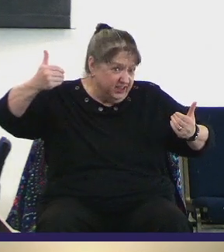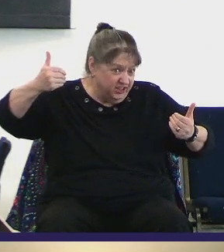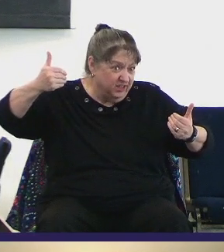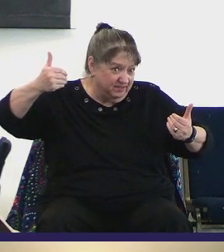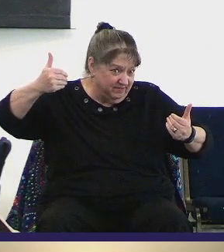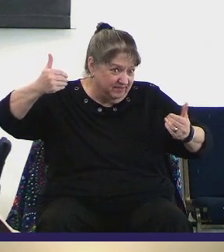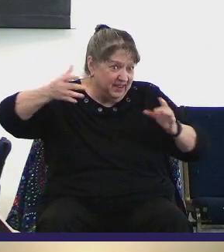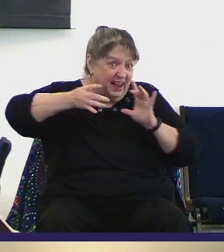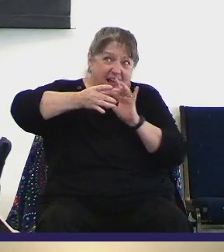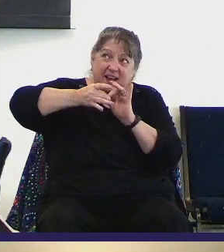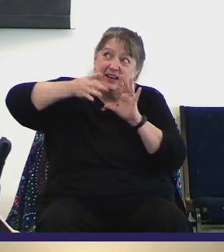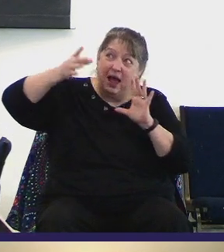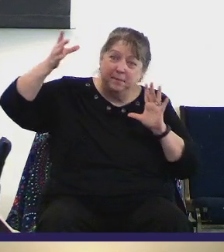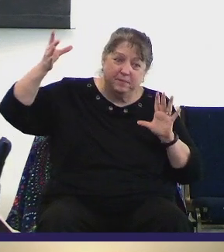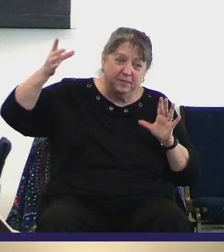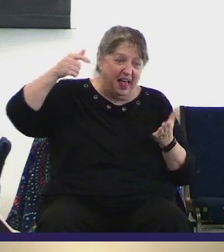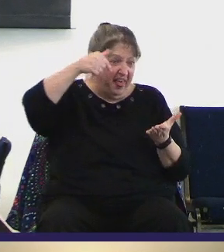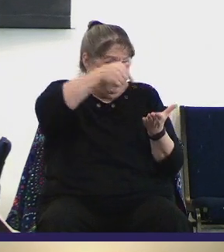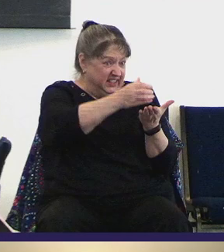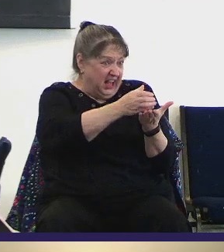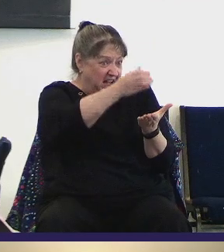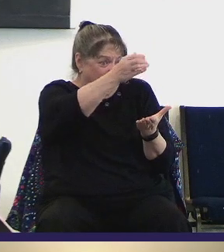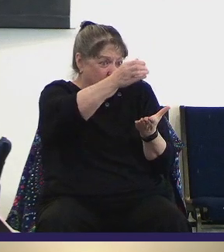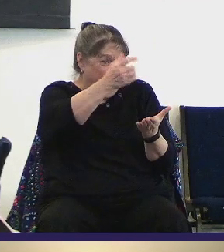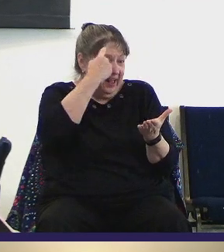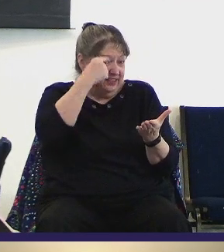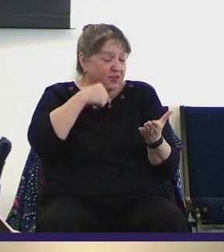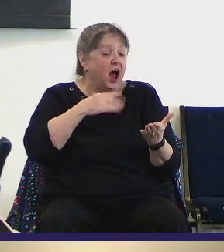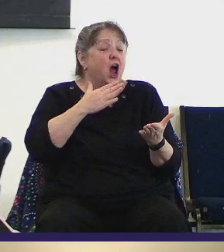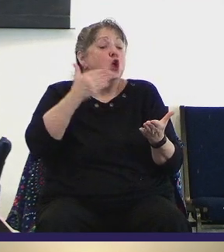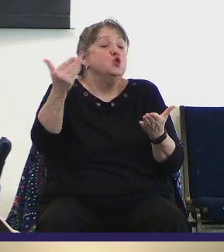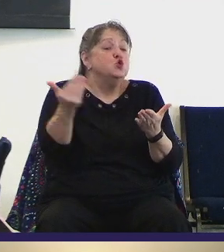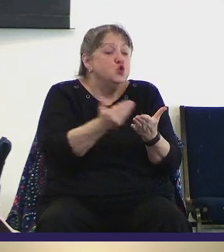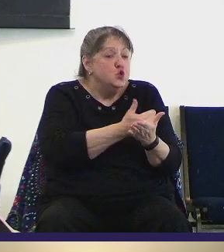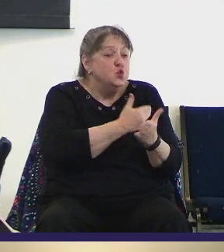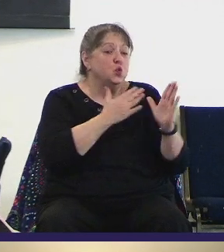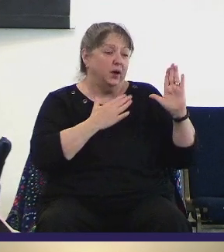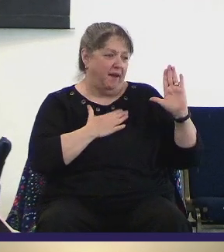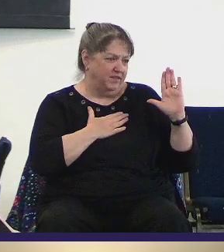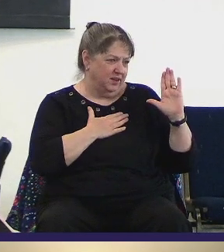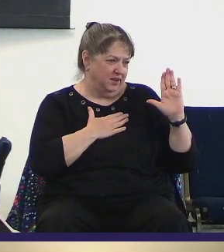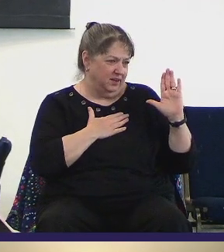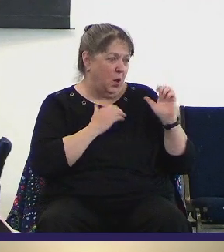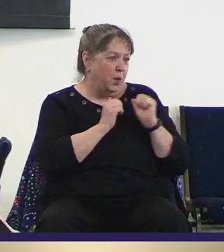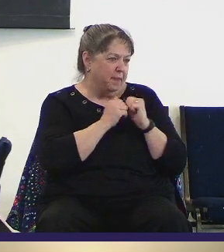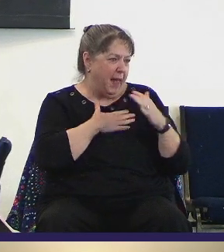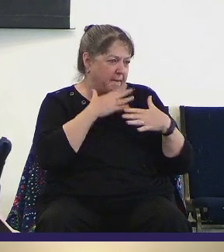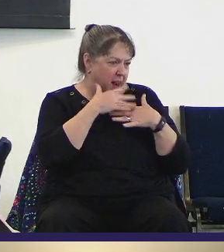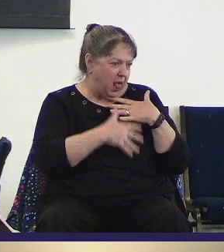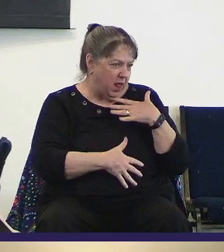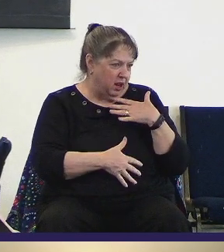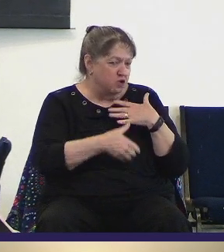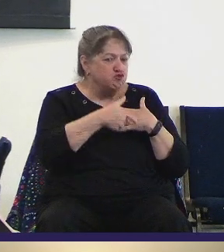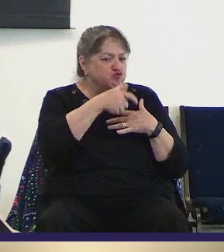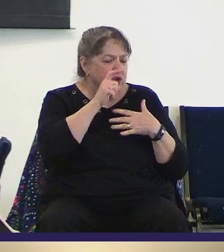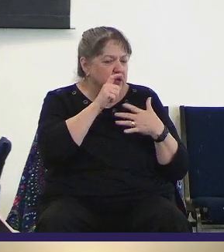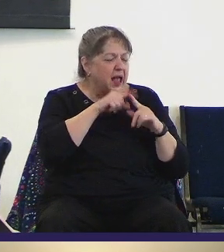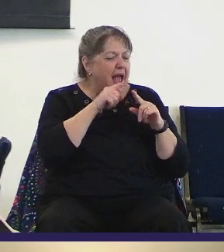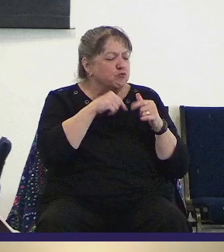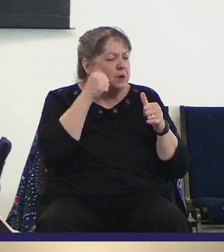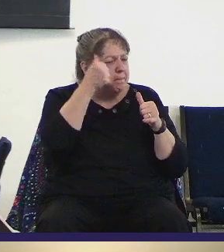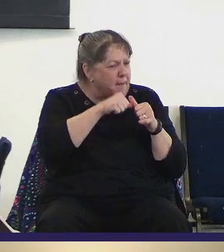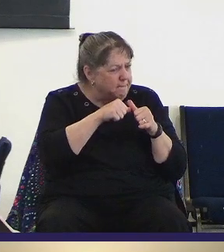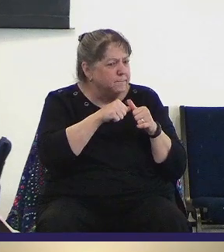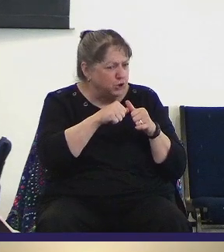them. But he said, "This cup is the new covenant in my blood." Then he said, "Drink it in remembrance of me." Let's remember Calvary as we partake.